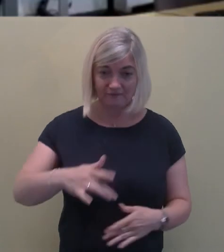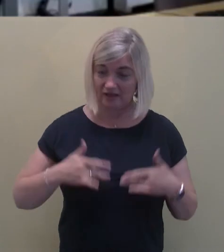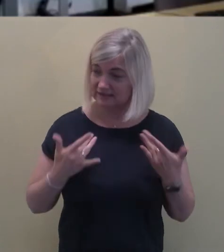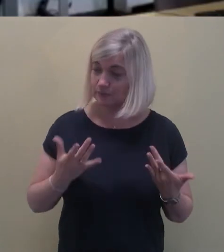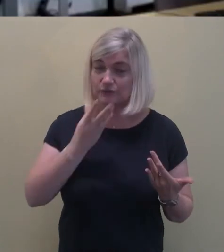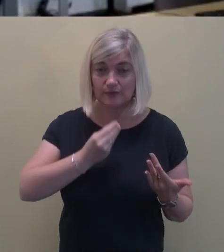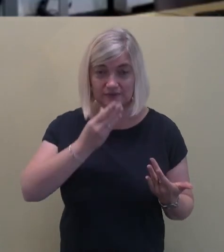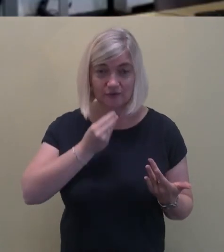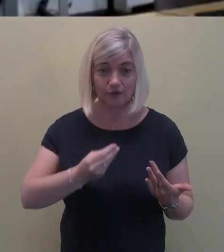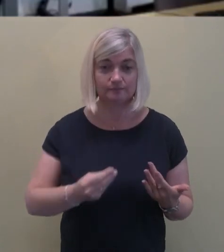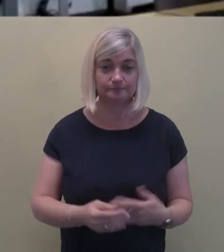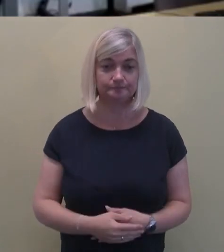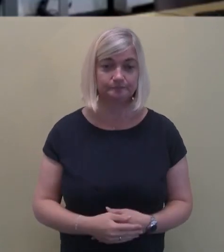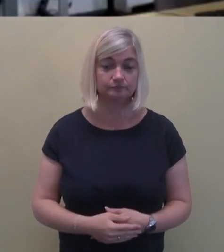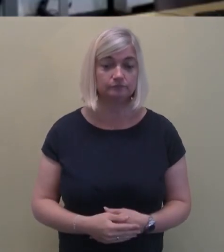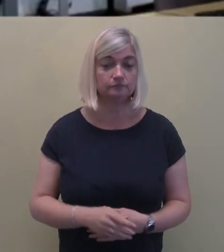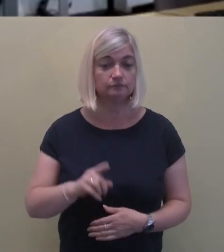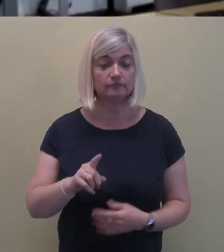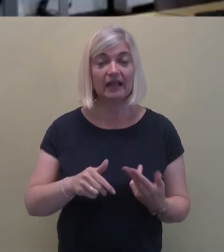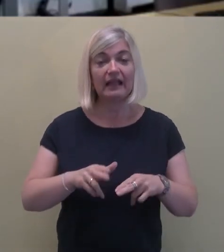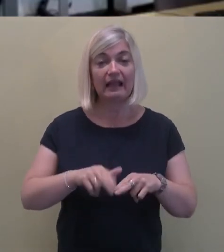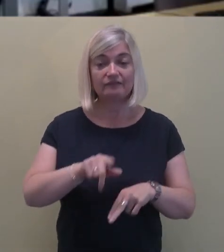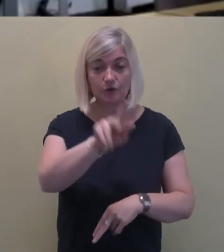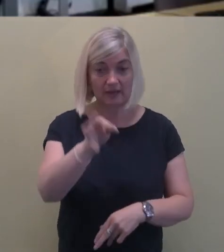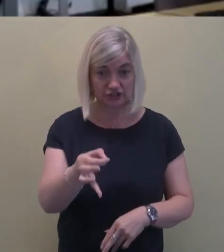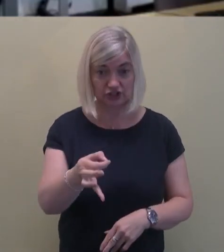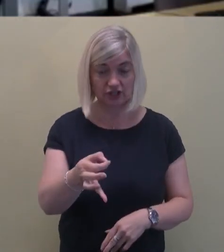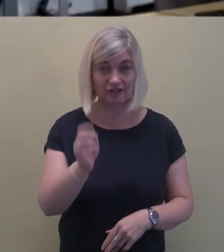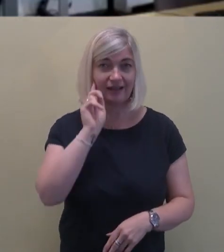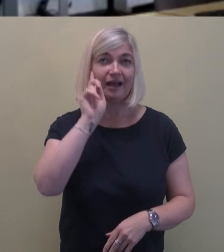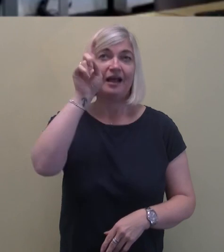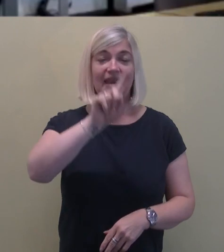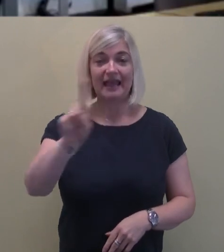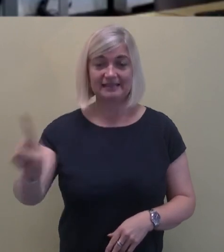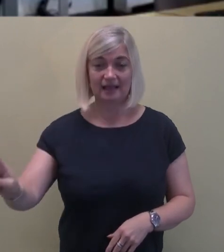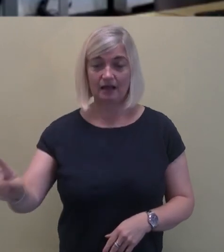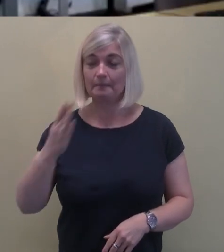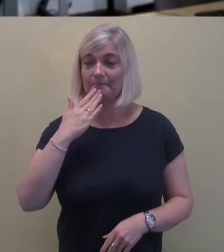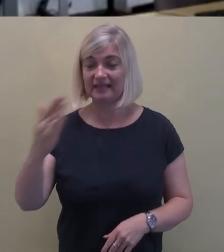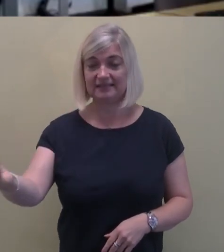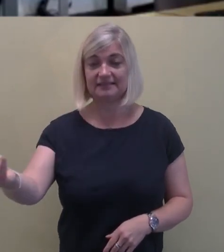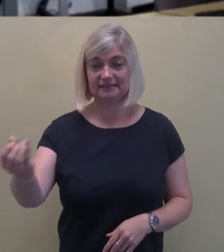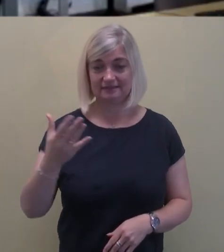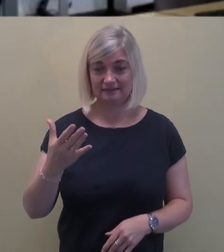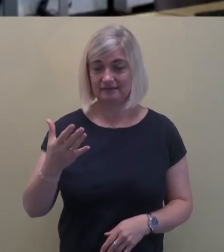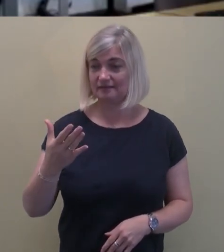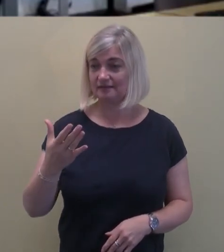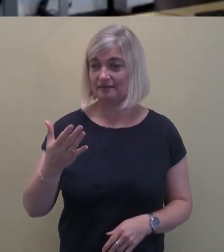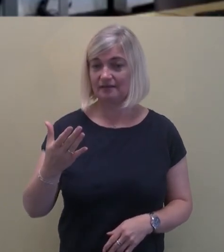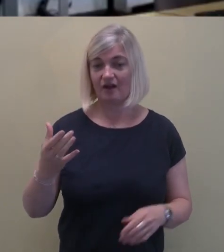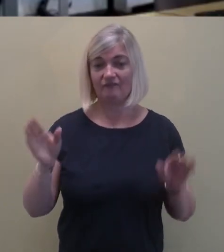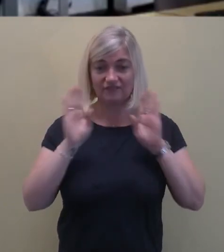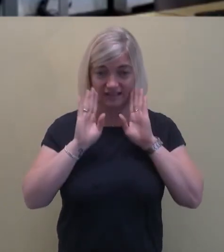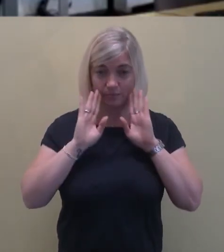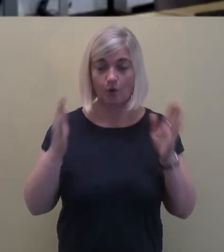everybody, Tony. We hope that everybody found this session useful today. Lots of information. If you haven't managed to